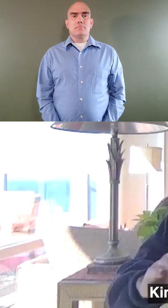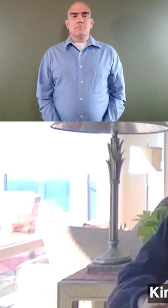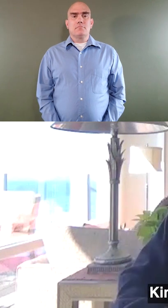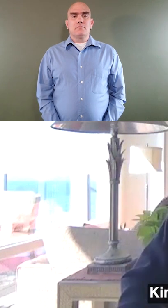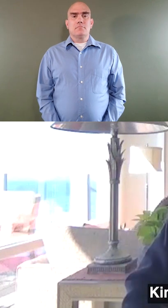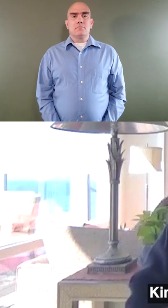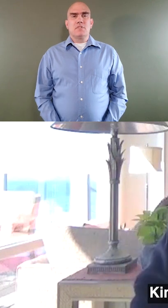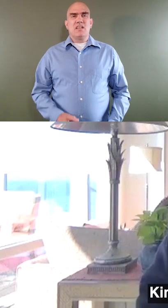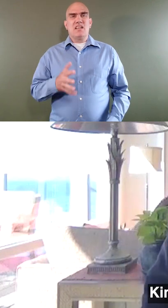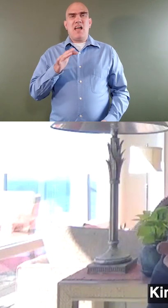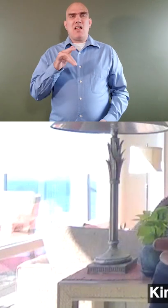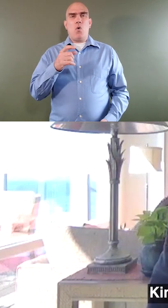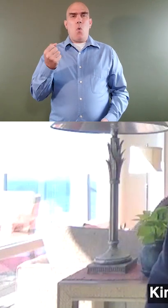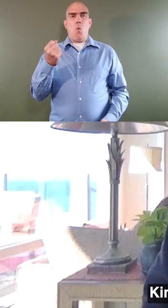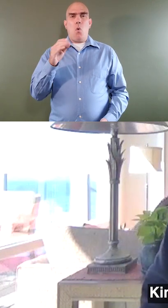of like you're holding